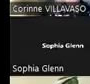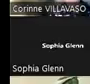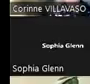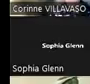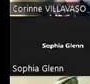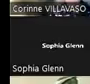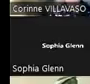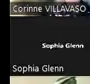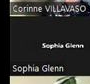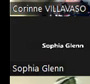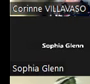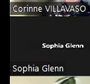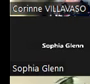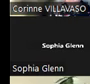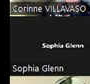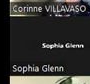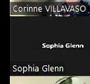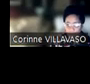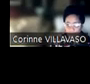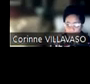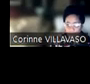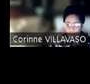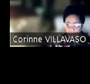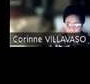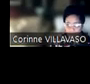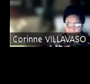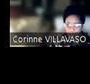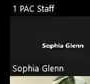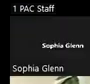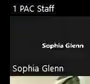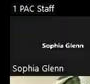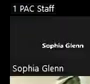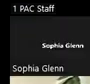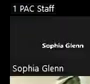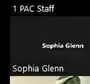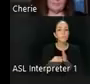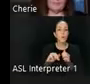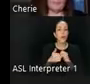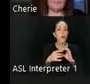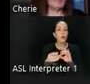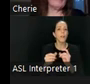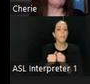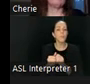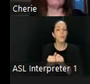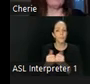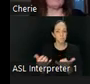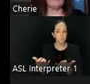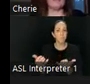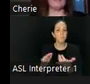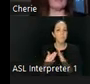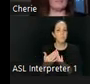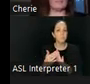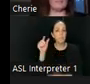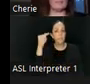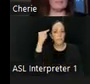system. Future phases of work will develop how the new system relates to the rest of the city government and the transition plan from our current